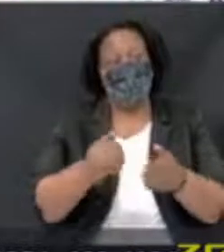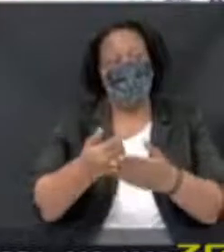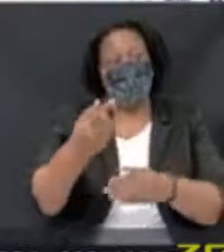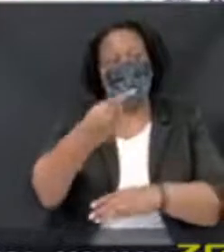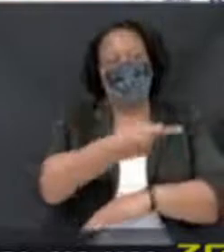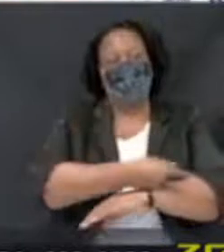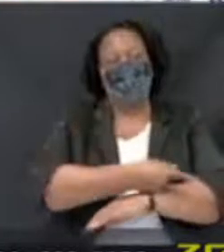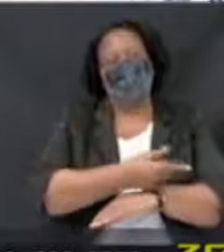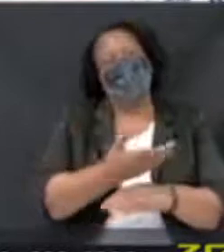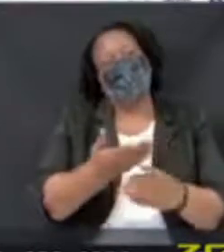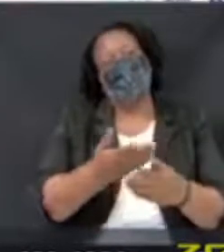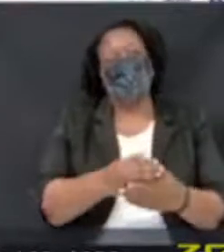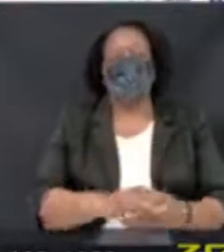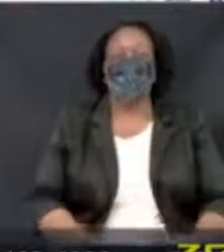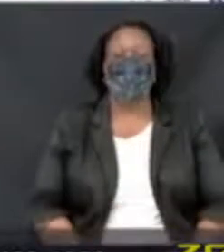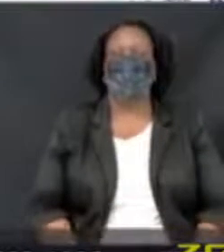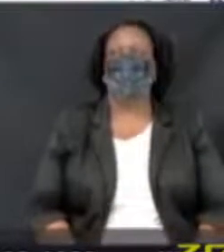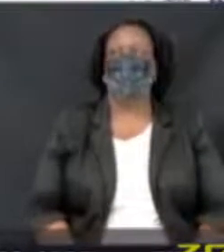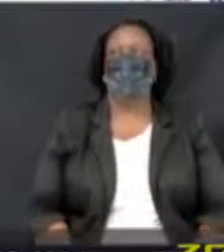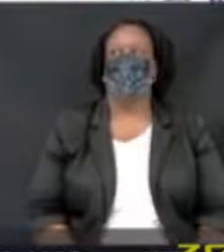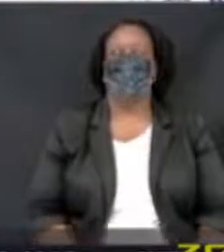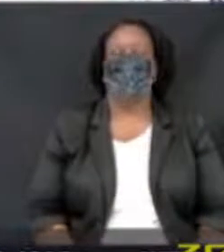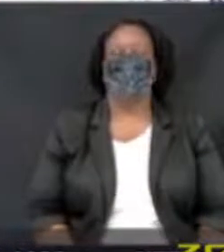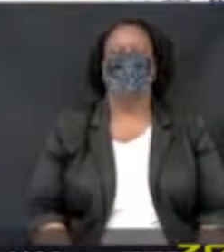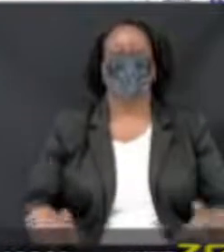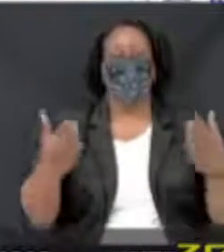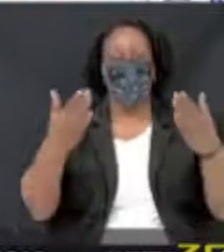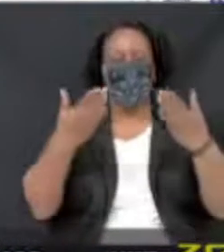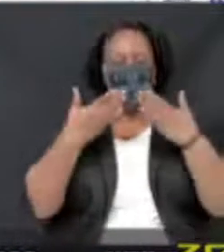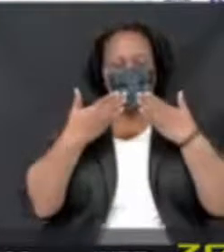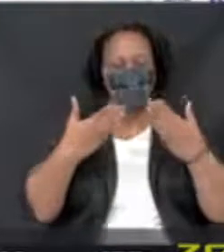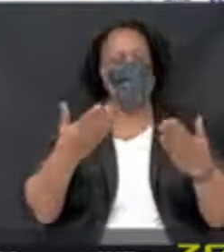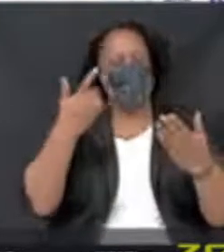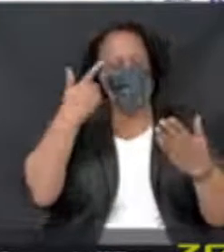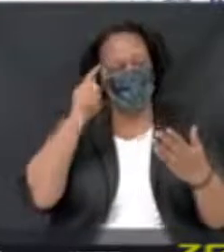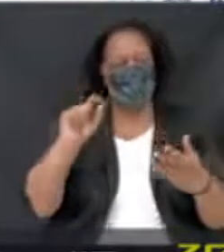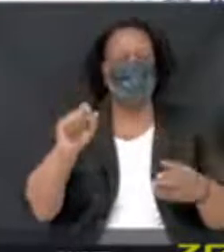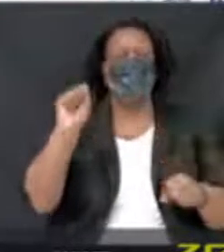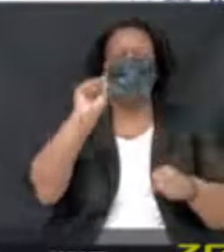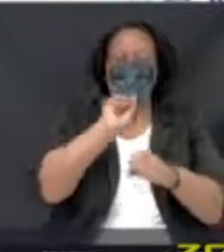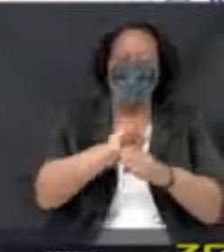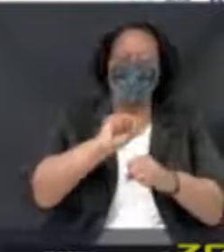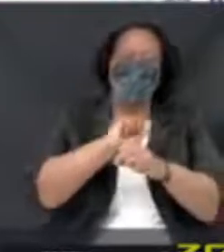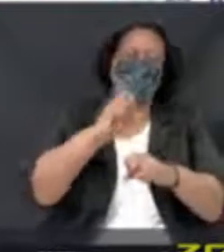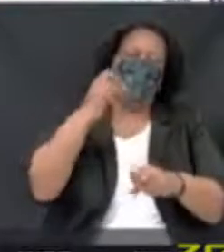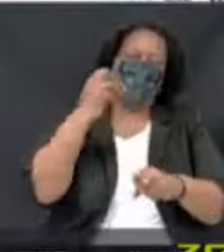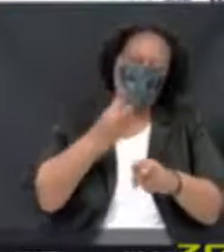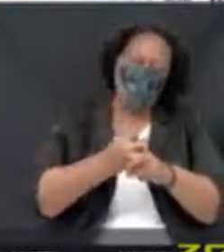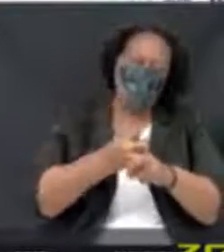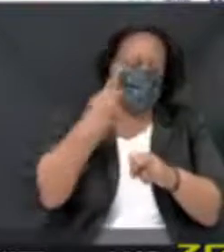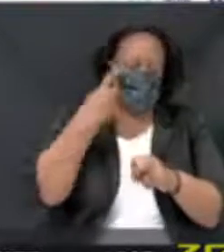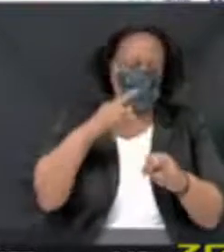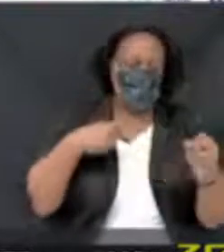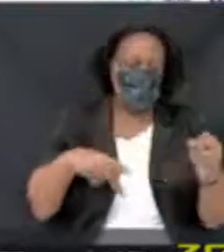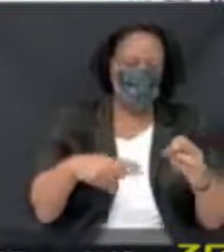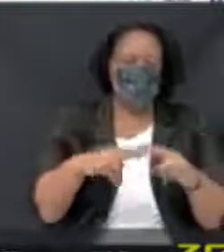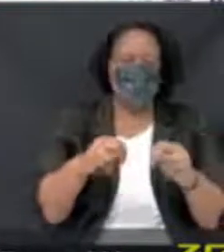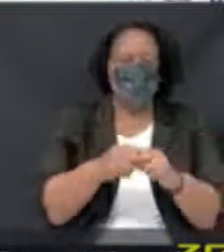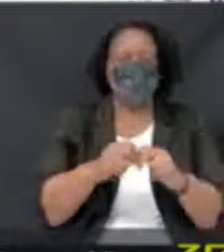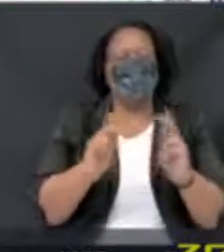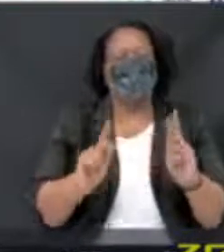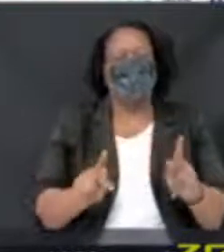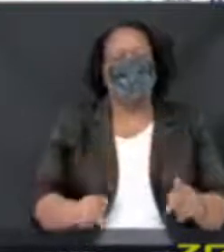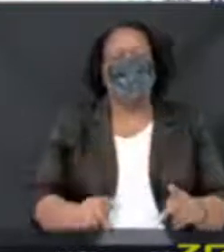commitment to service to St. Kitts and Nevis and its people. I want to highlight a